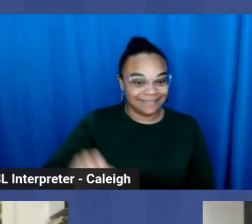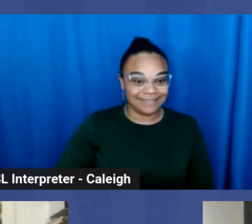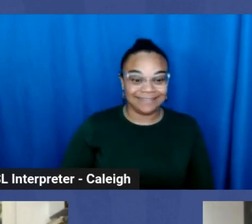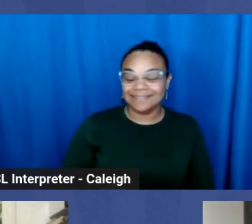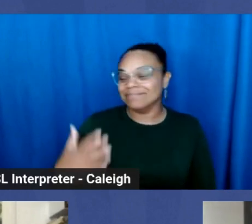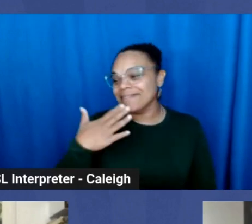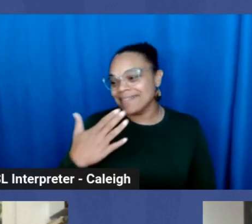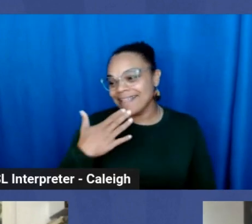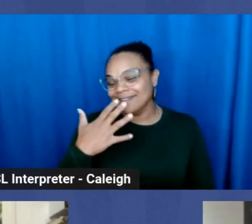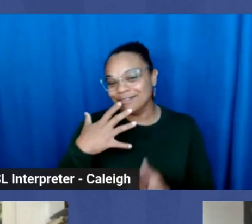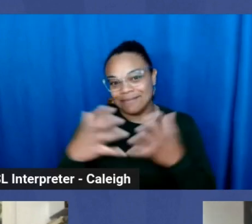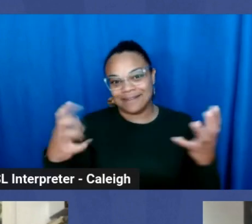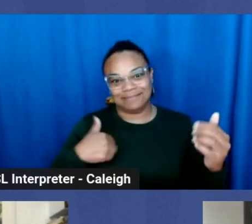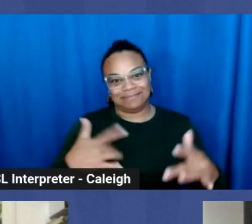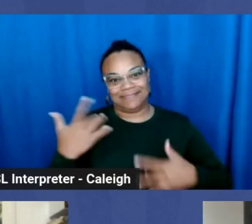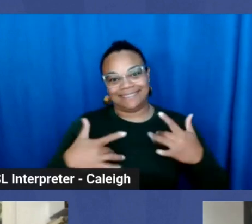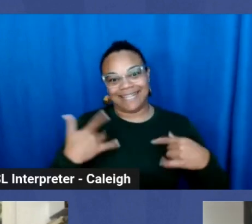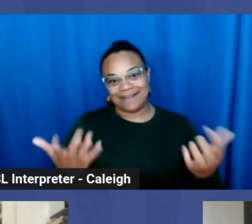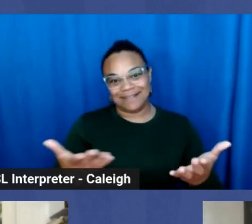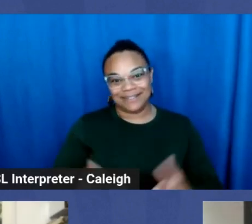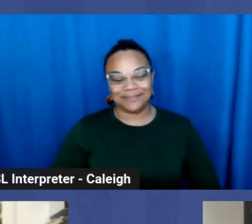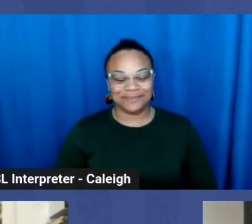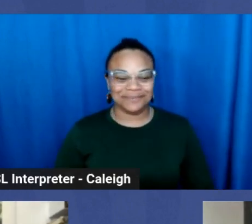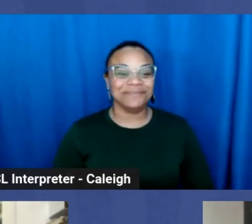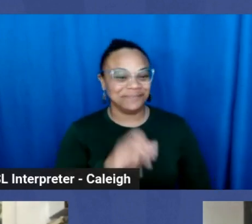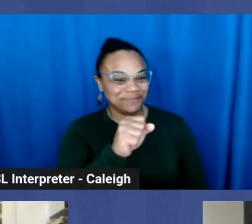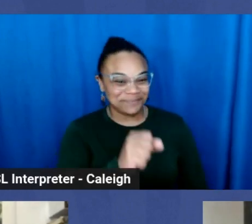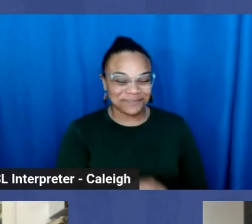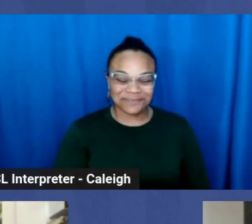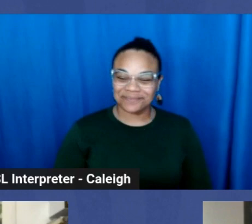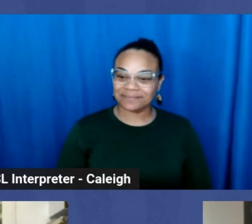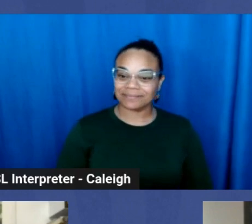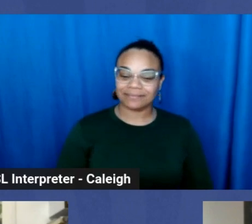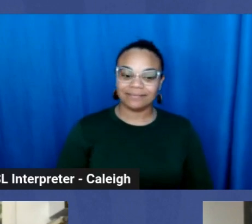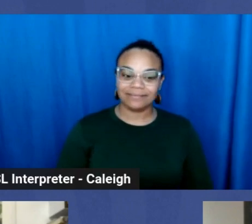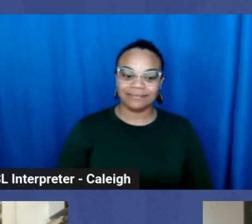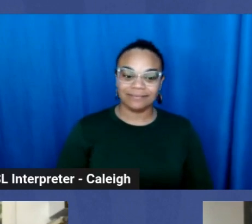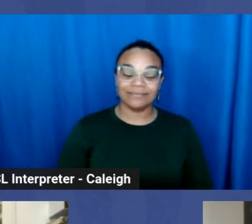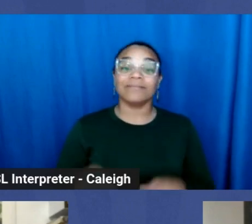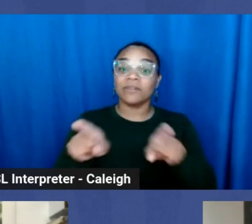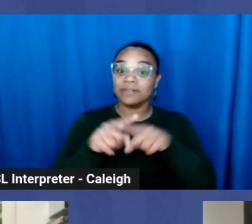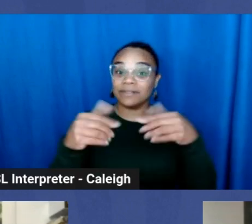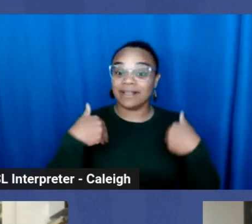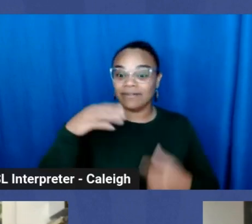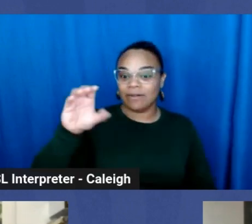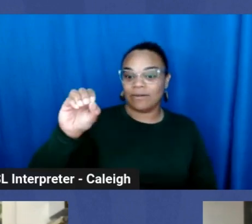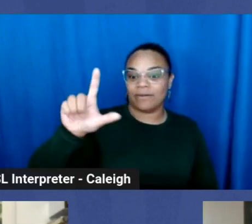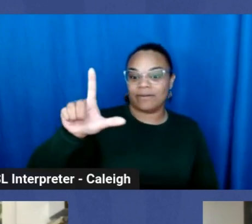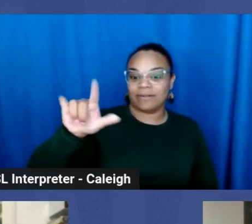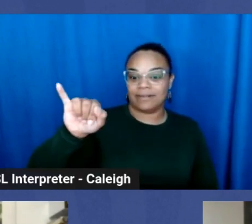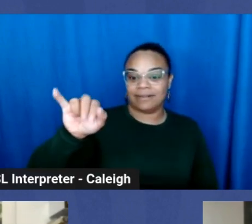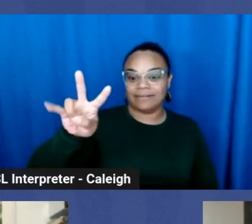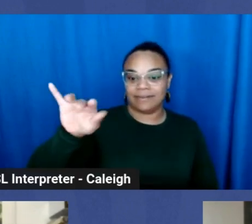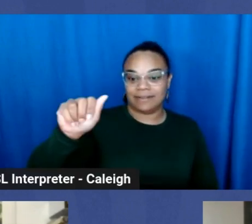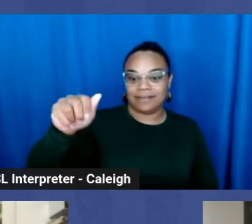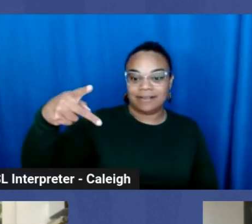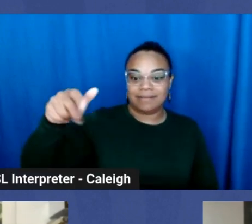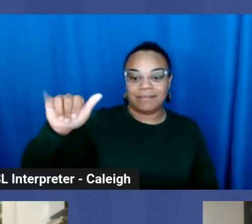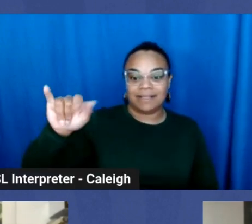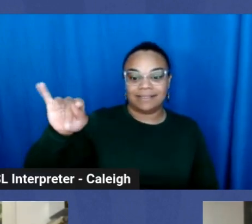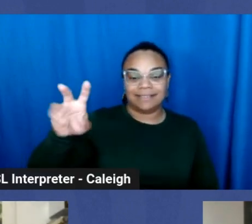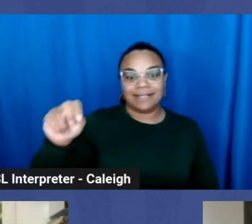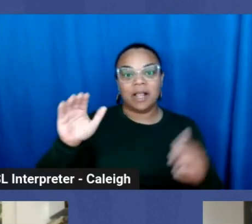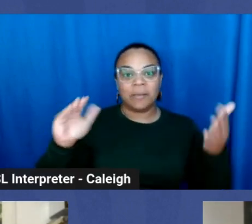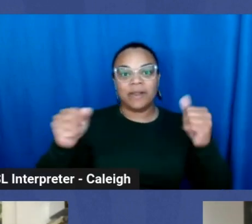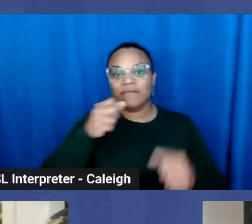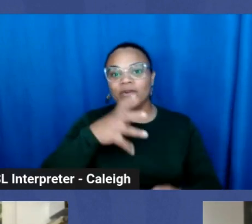Thank you so much. I'm excited to be here. Absolutely. And we also have Olivia Payton, who is a comparative women's studies